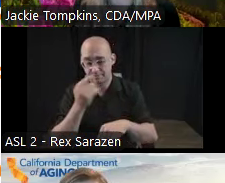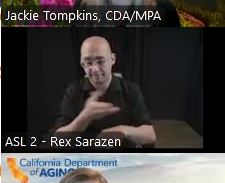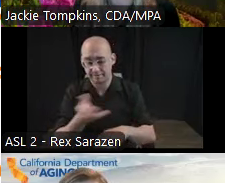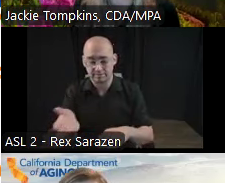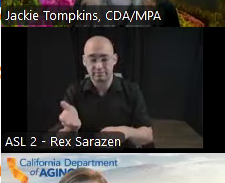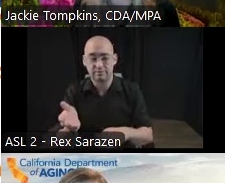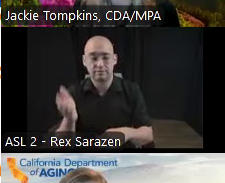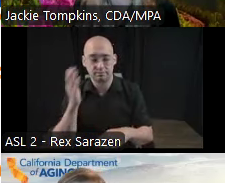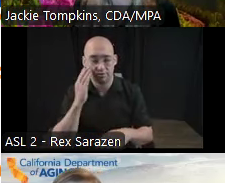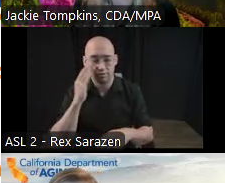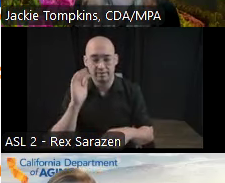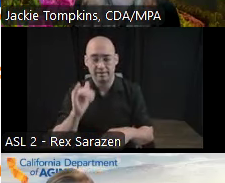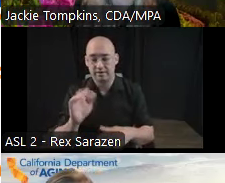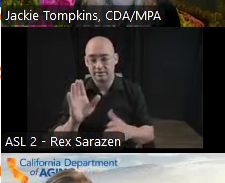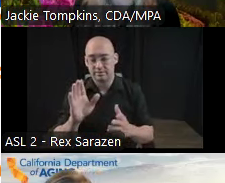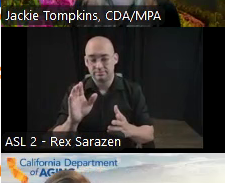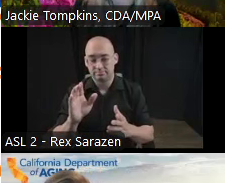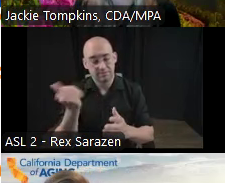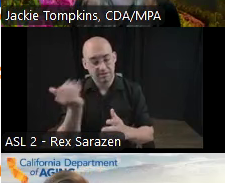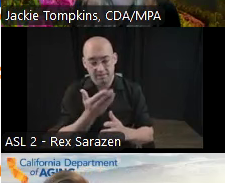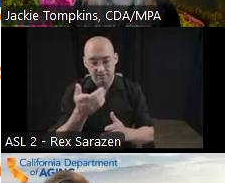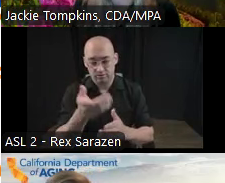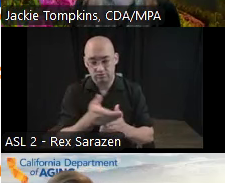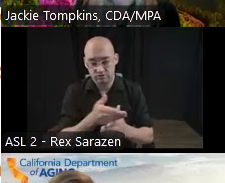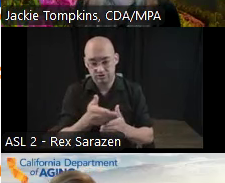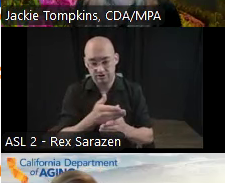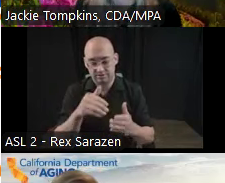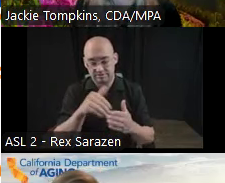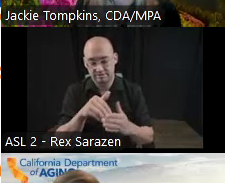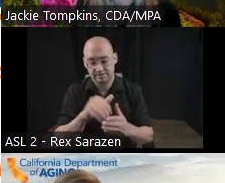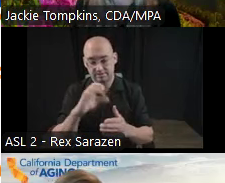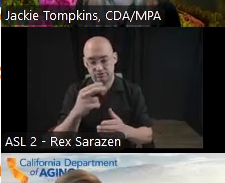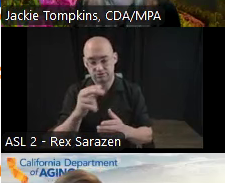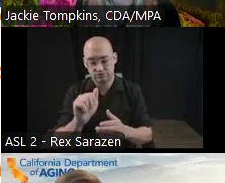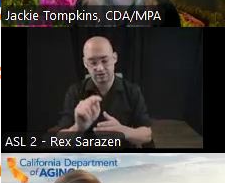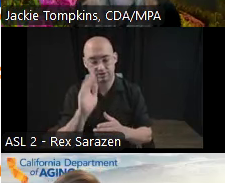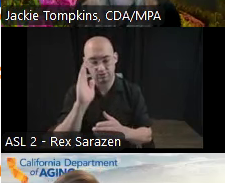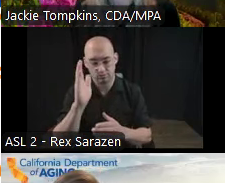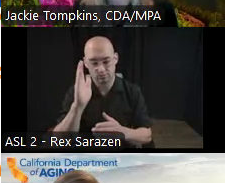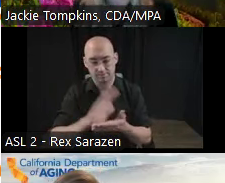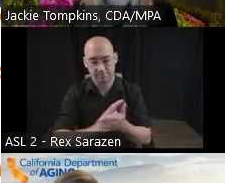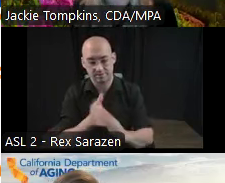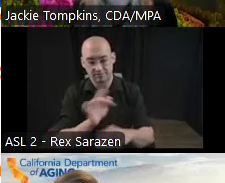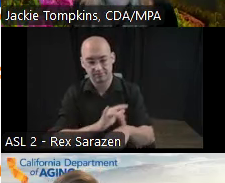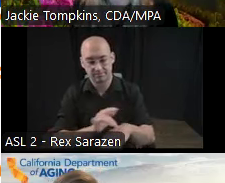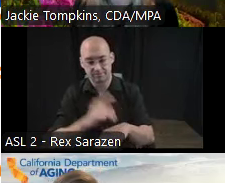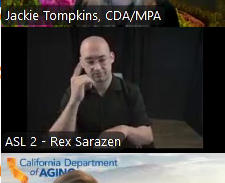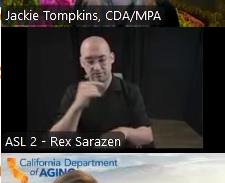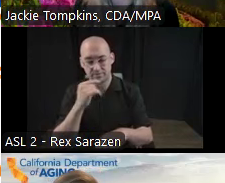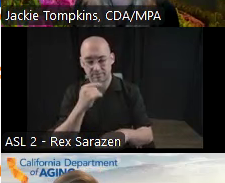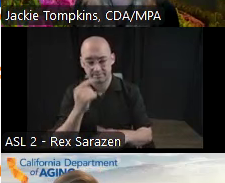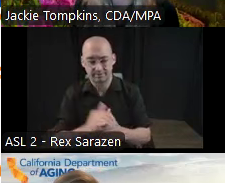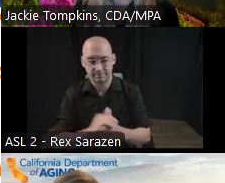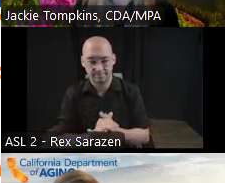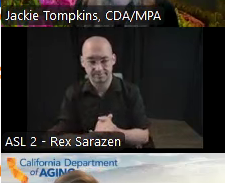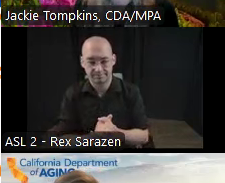know that any content that is shared in that chat will be available to public attendees. We will have a couple of public